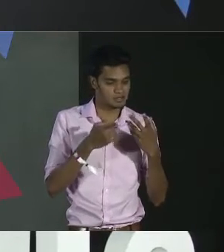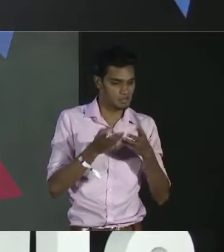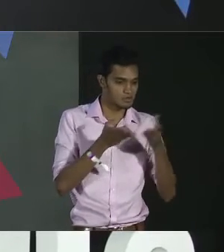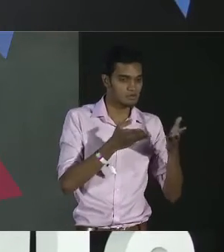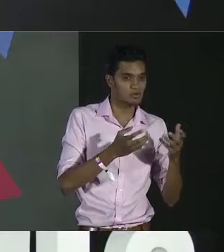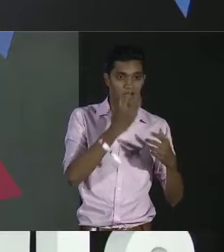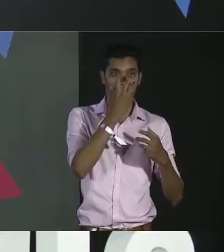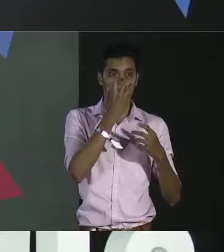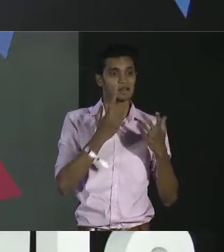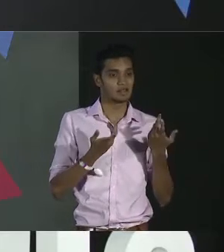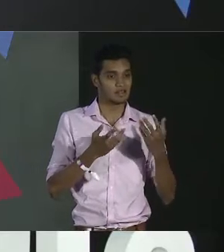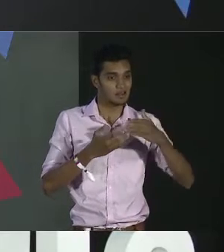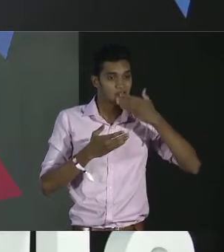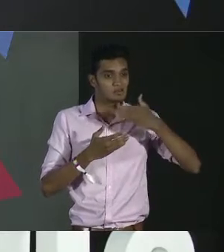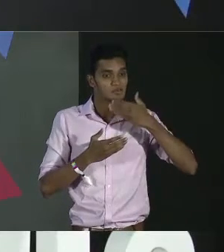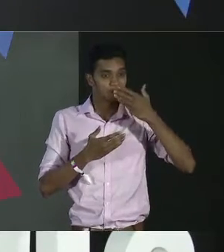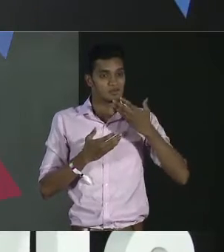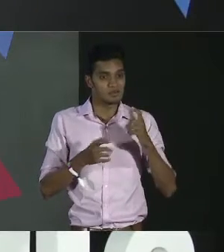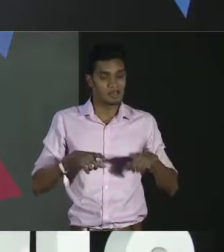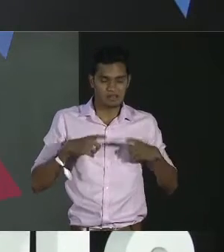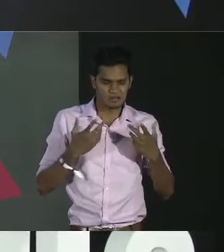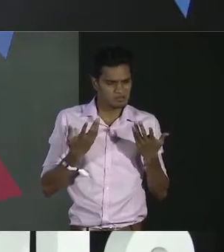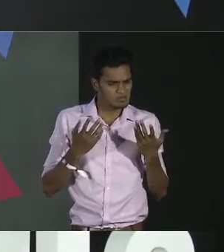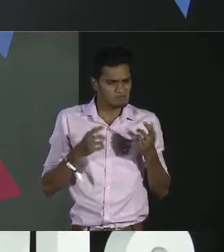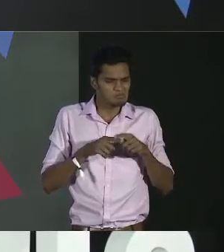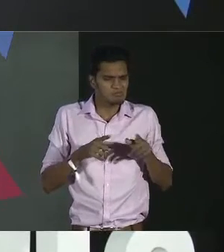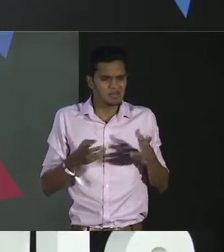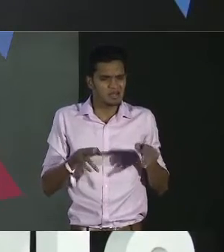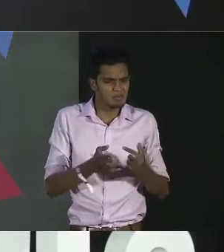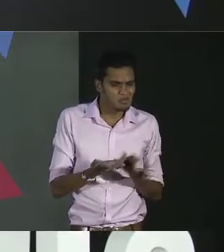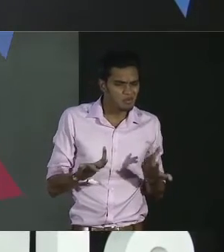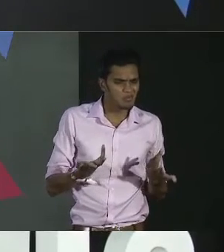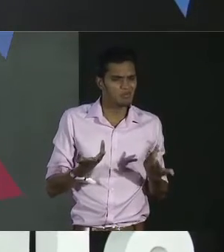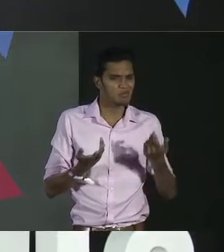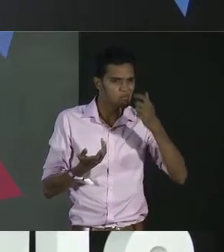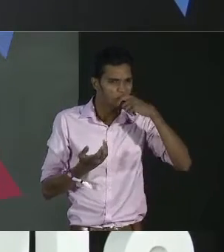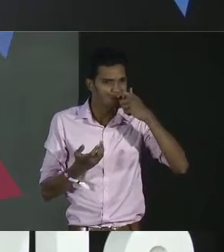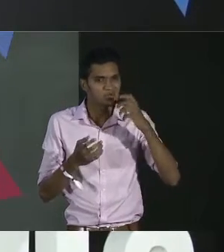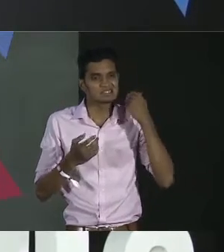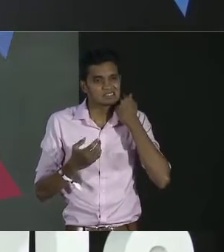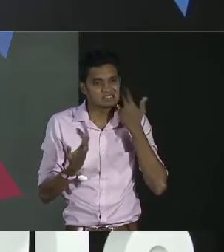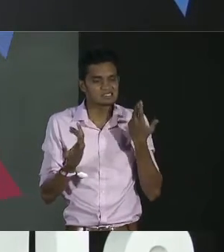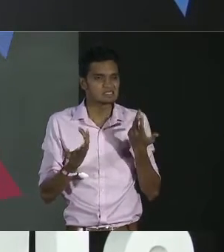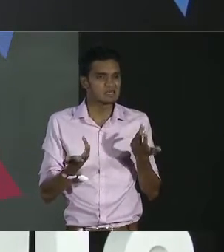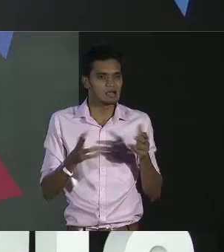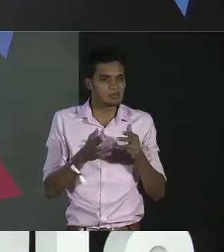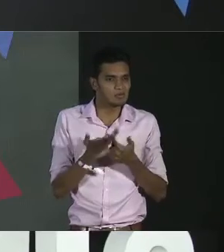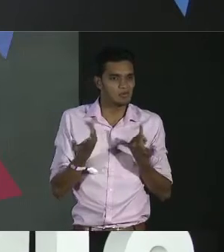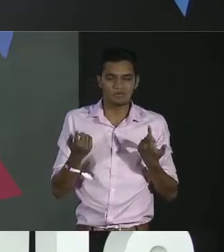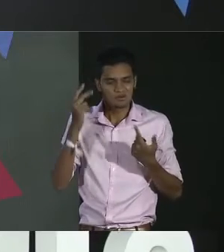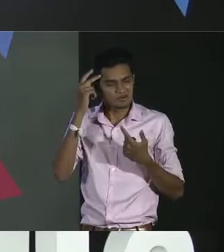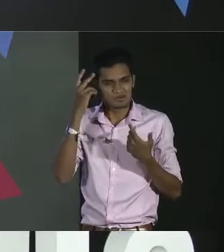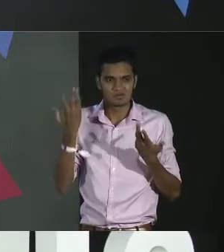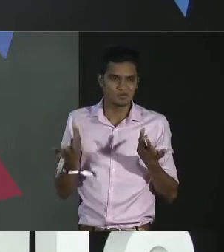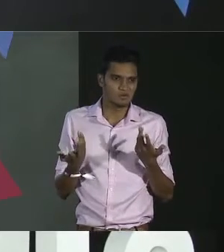life support. We still don't know what caused the pneumococcal pneumonia that led to such an acute onset of septic